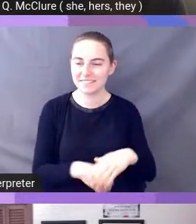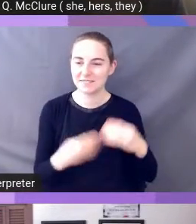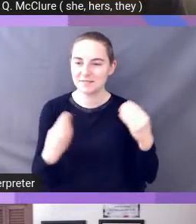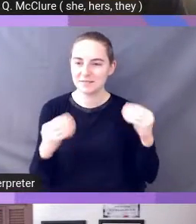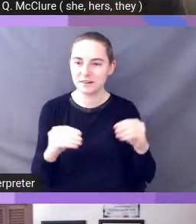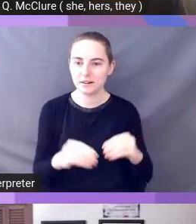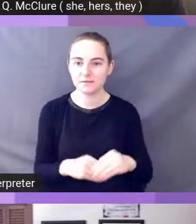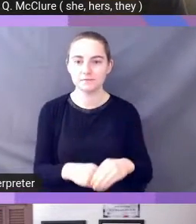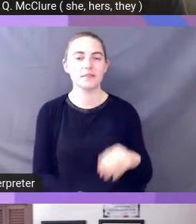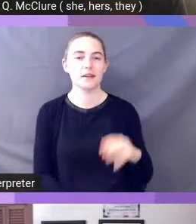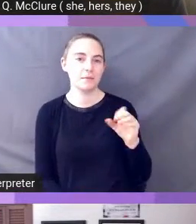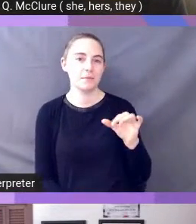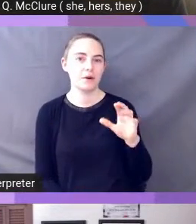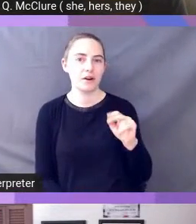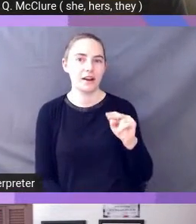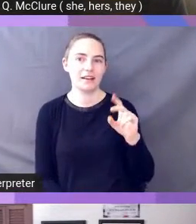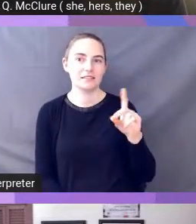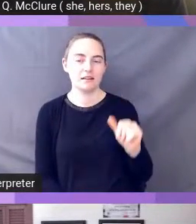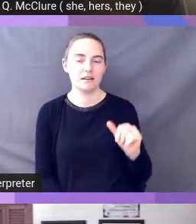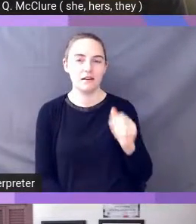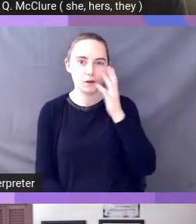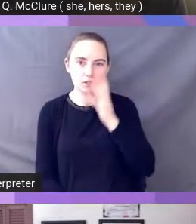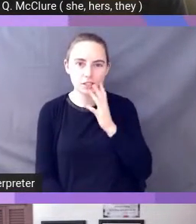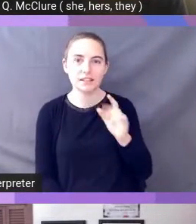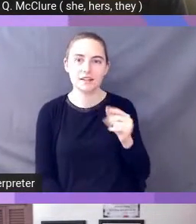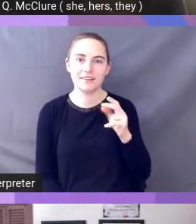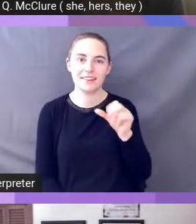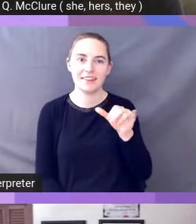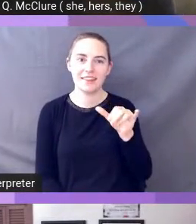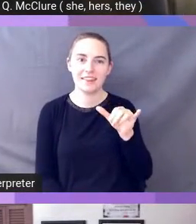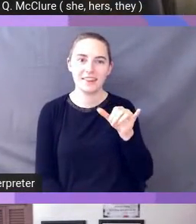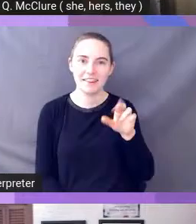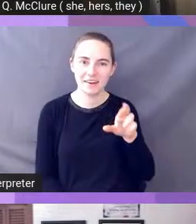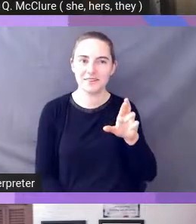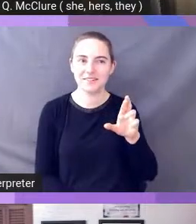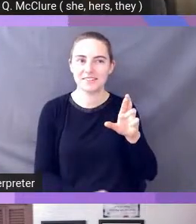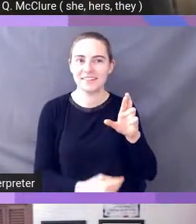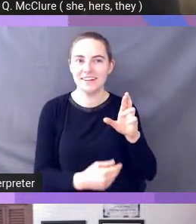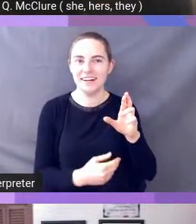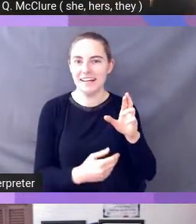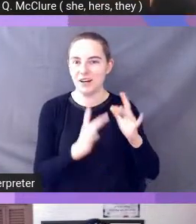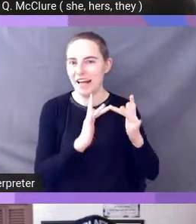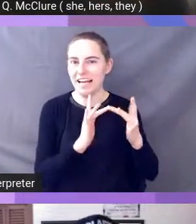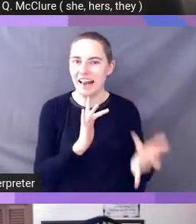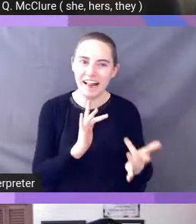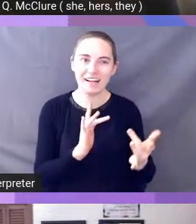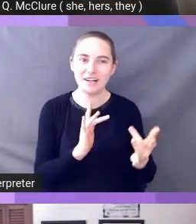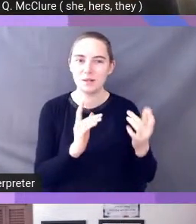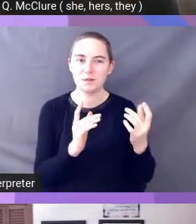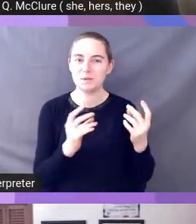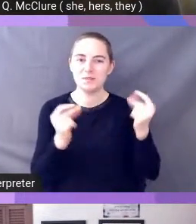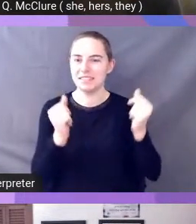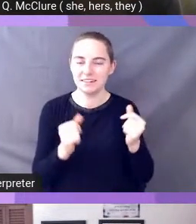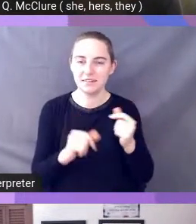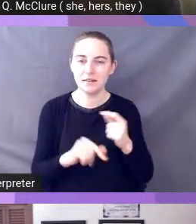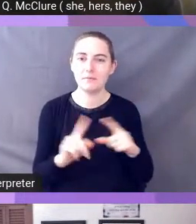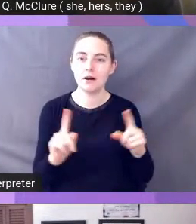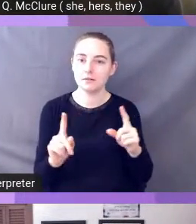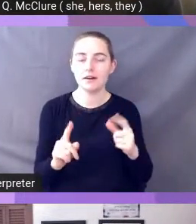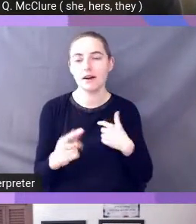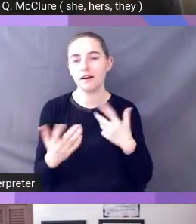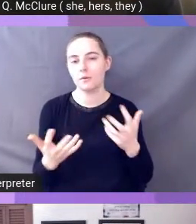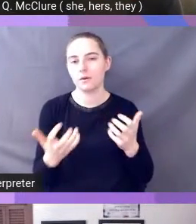unfortunately, their internet gave out at the last second. So here I am. But I want to thank everybody for joining us